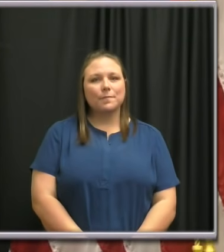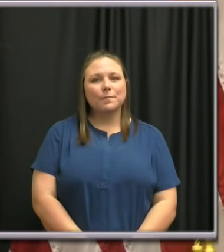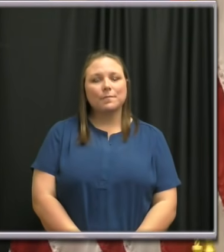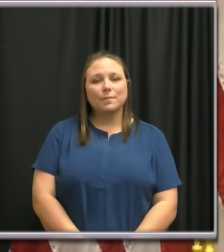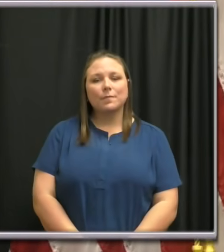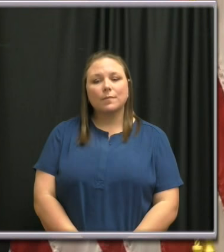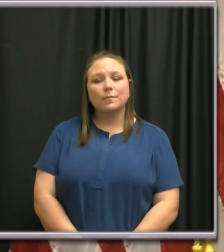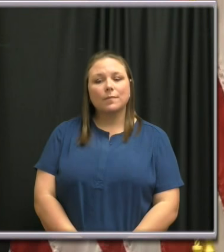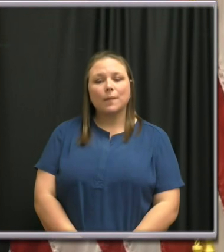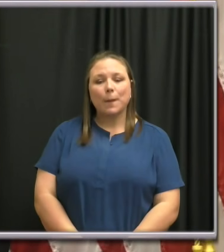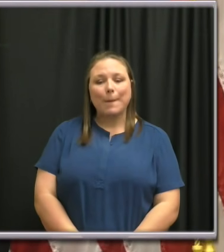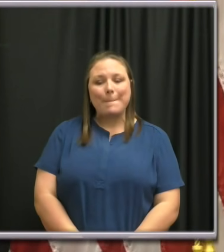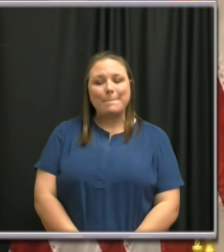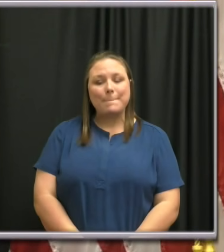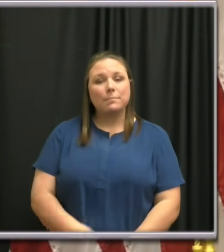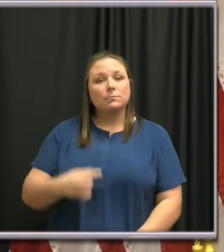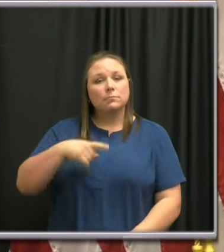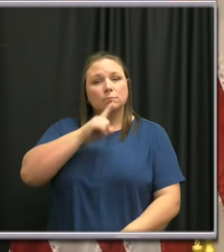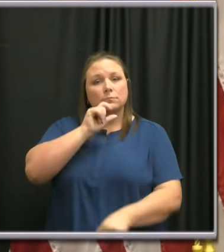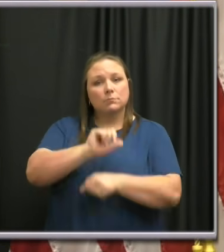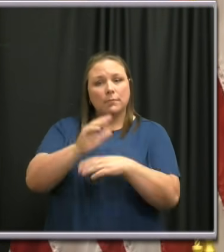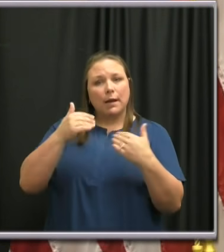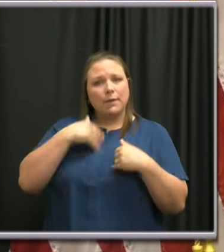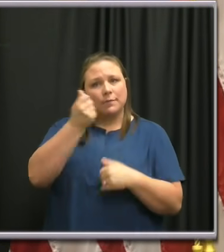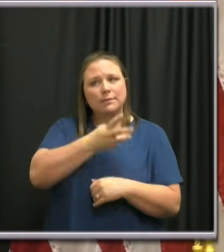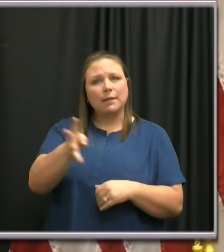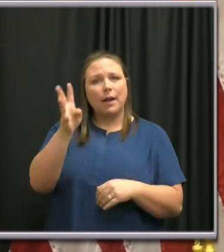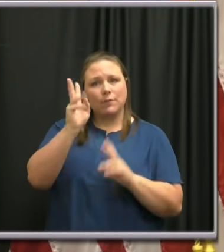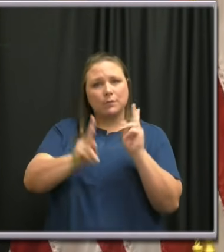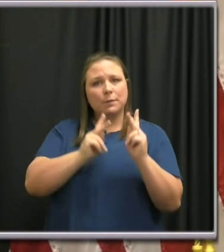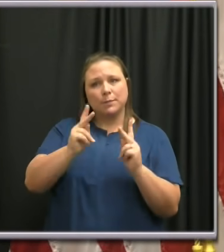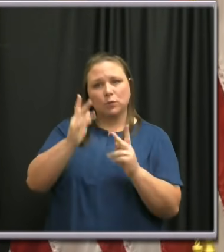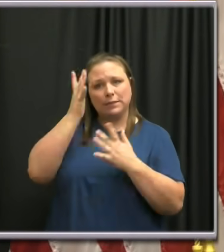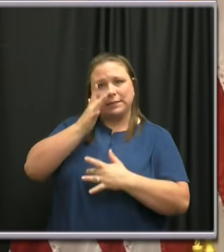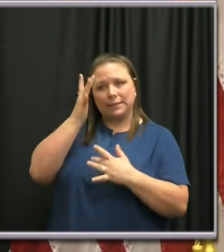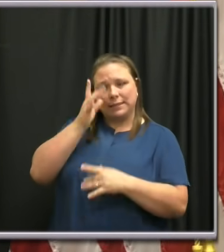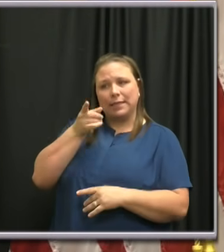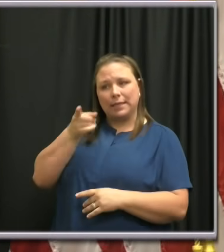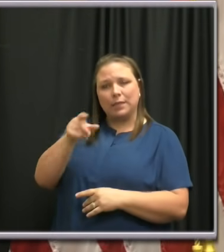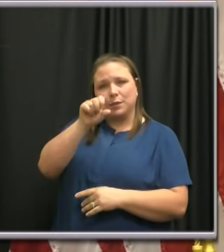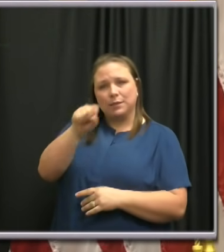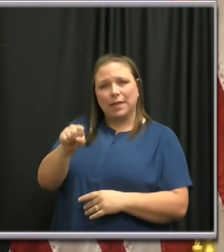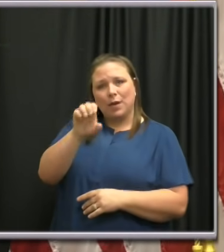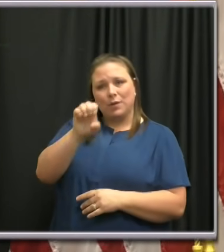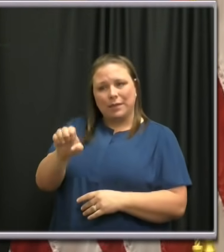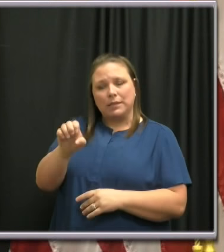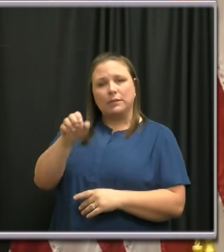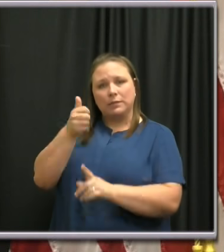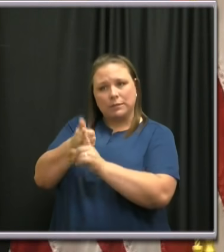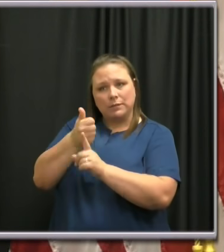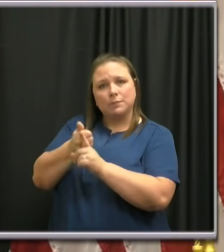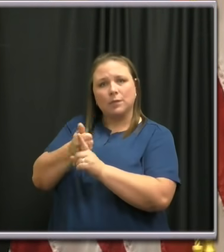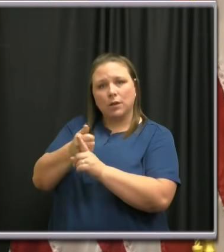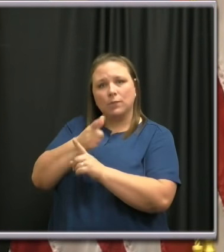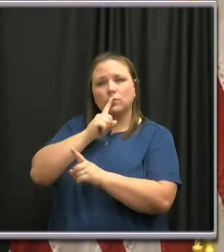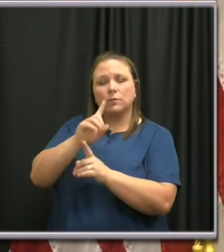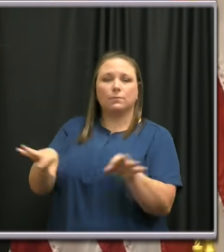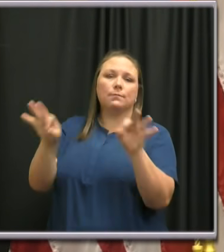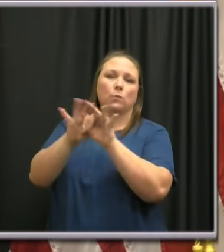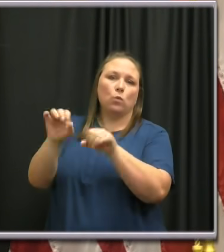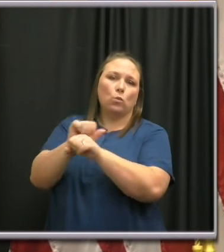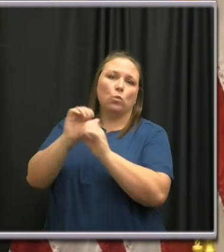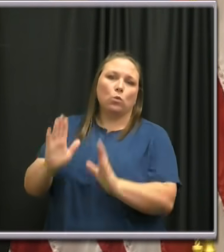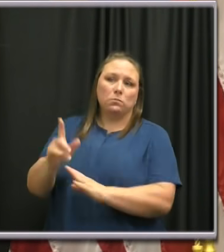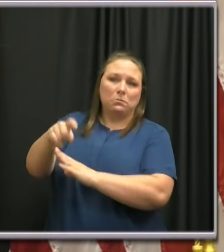Yeah, so we do have quite a number of cases who do reside in the southeastern portion of the county who are essential workers.